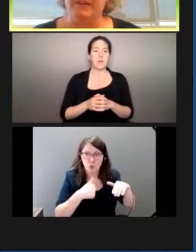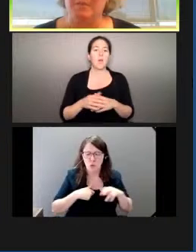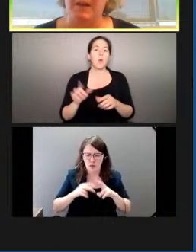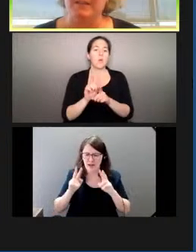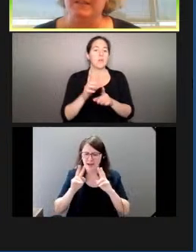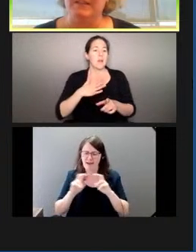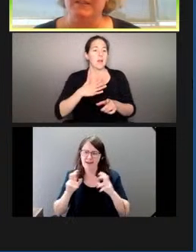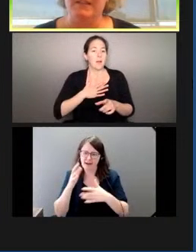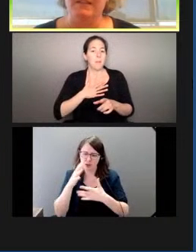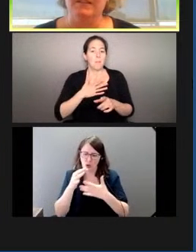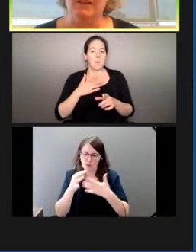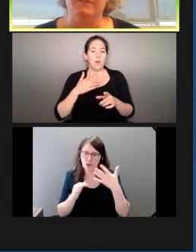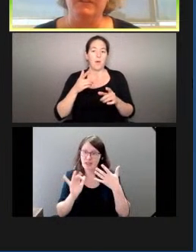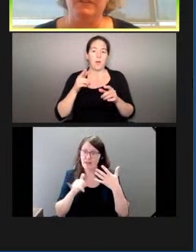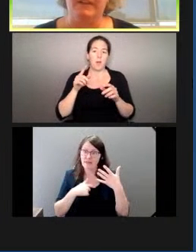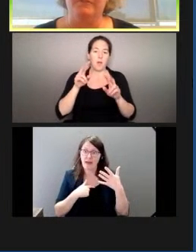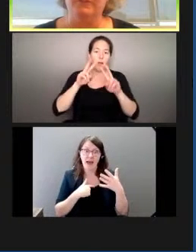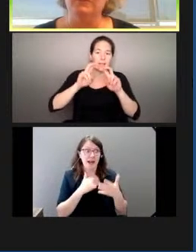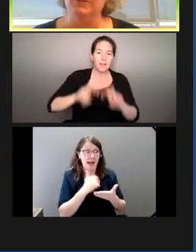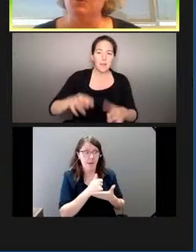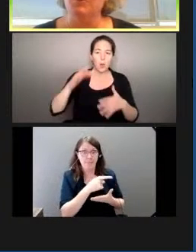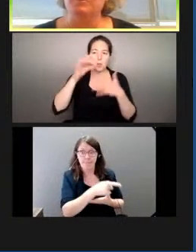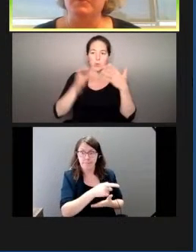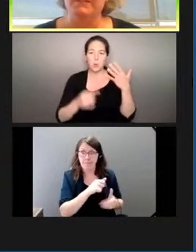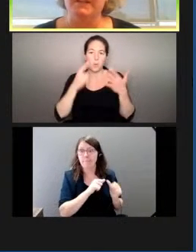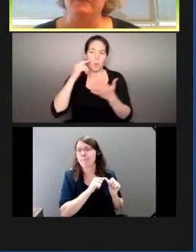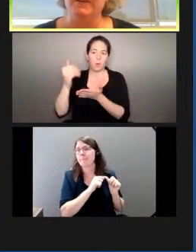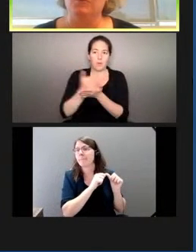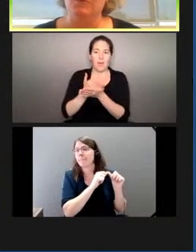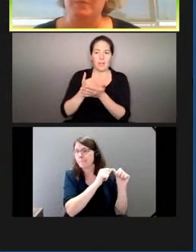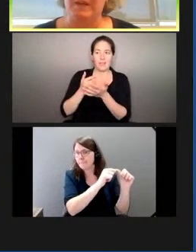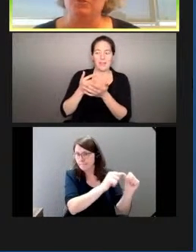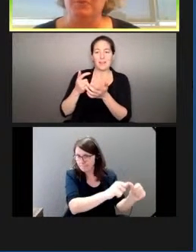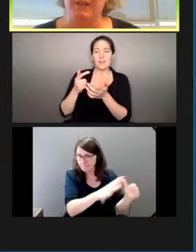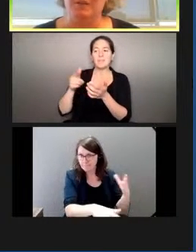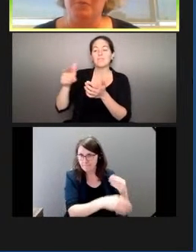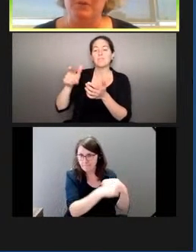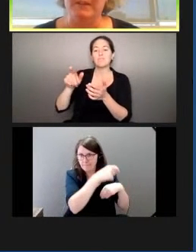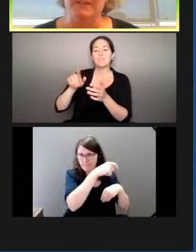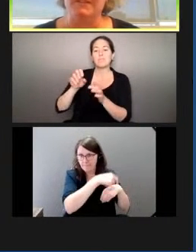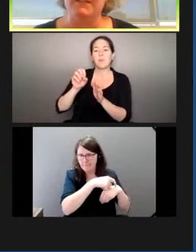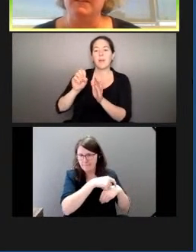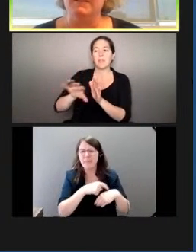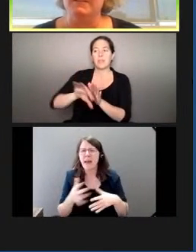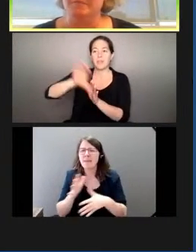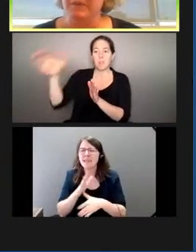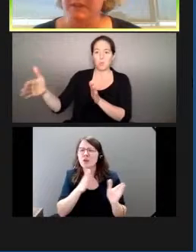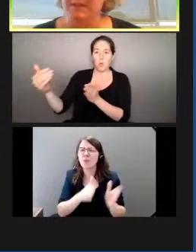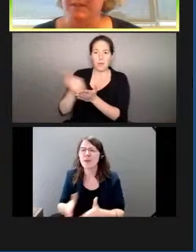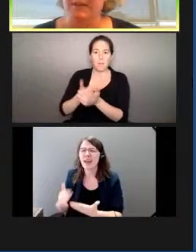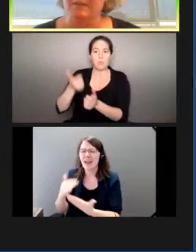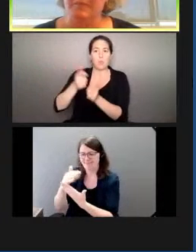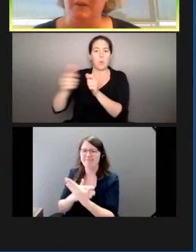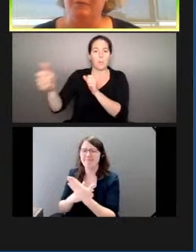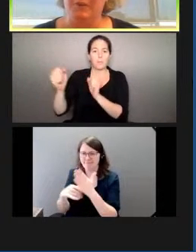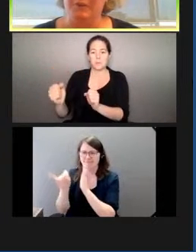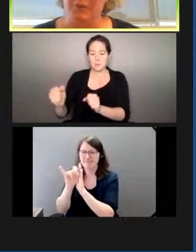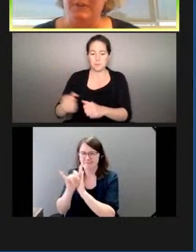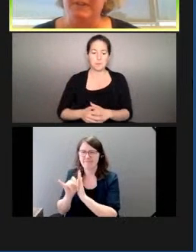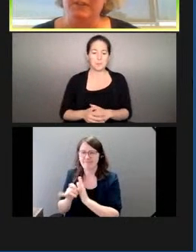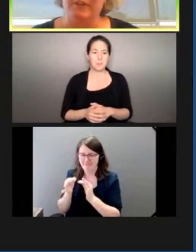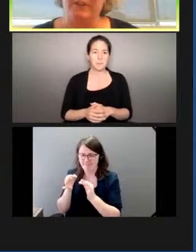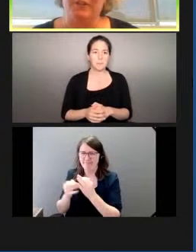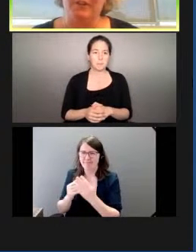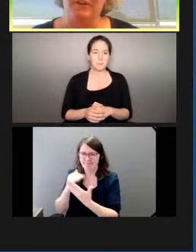preserving capacity and extending the life at the landfill, which have been identified through the master planning process. Some of these for